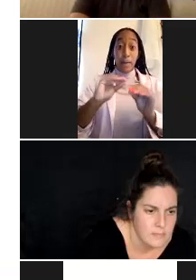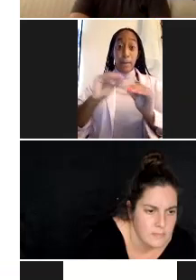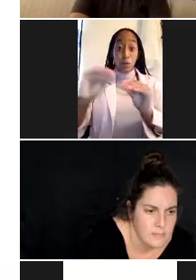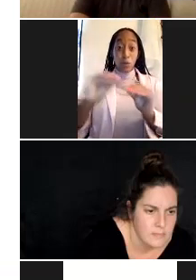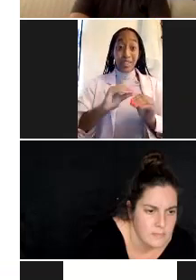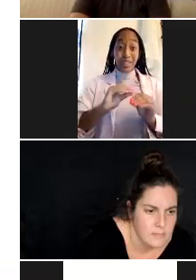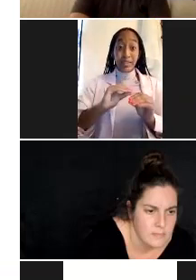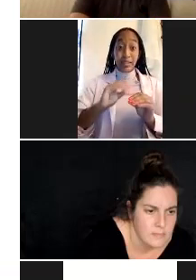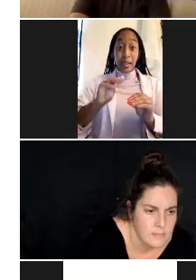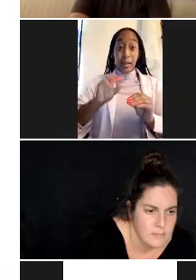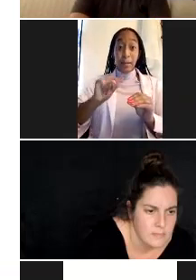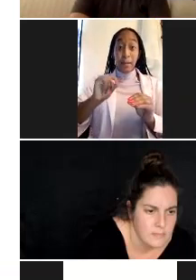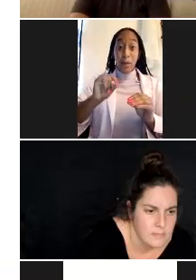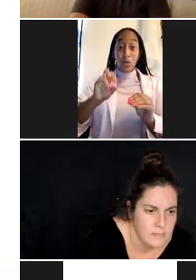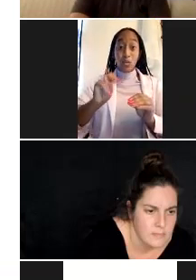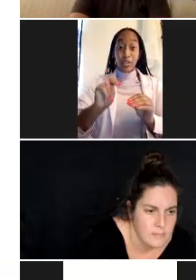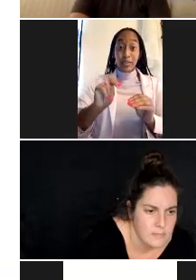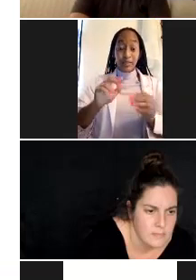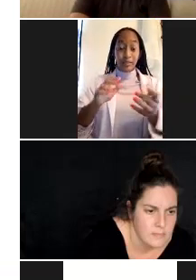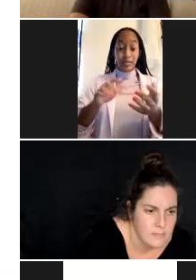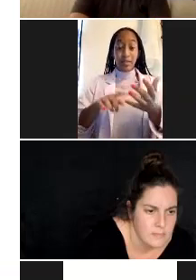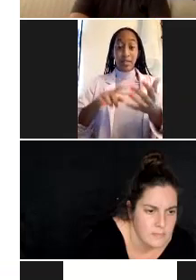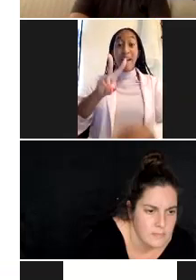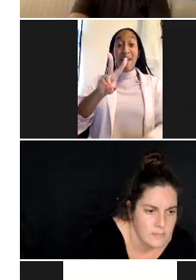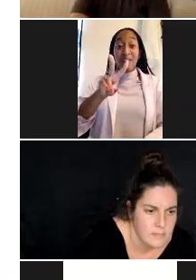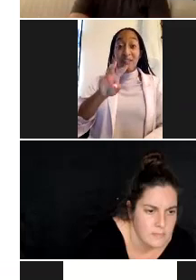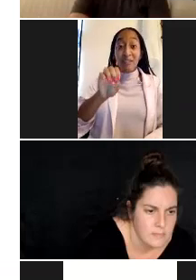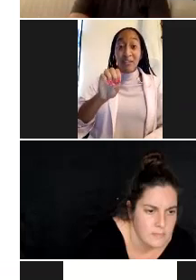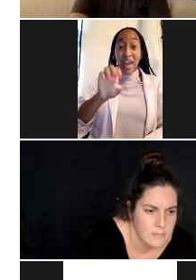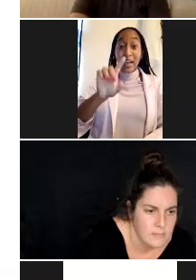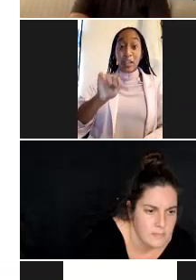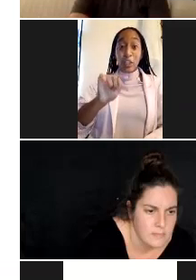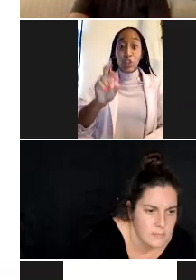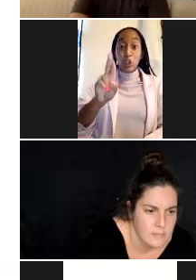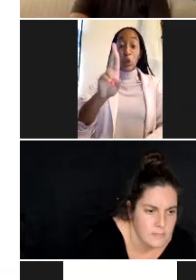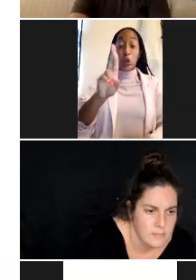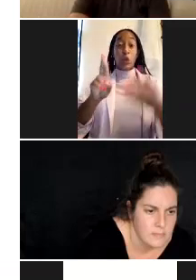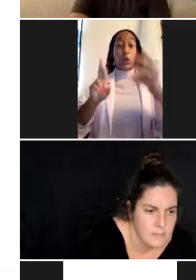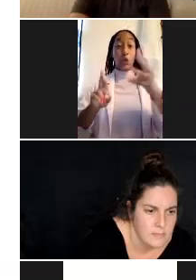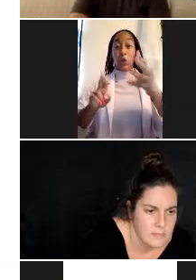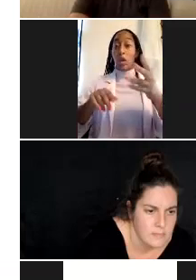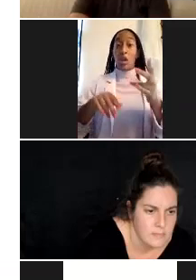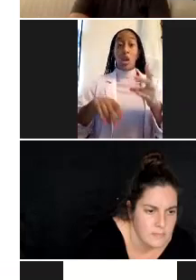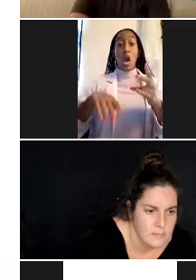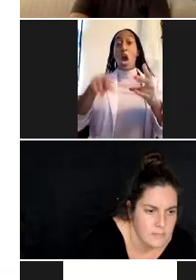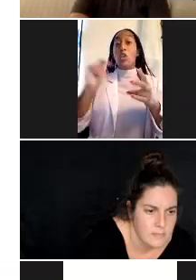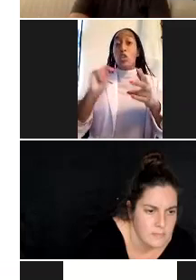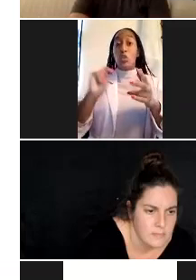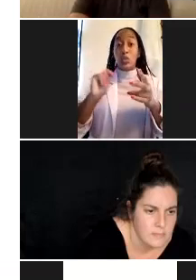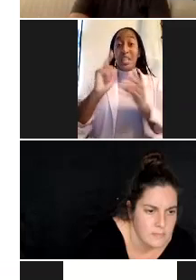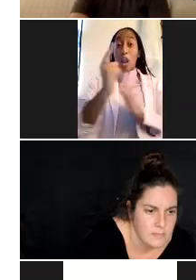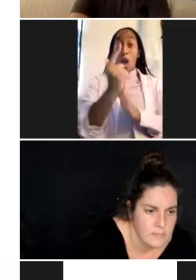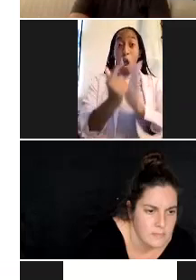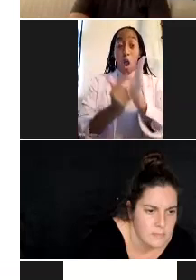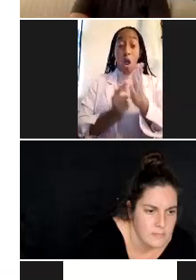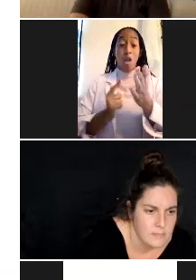Newton's laws, gravitation, those topics are not covered on the midterm, even though we did